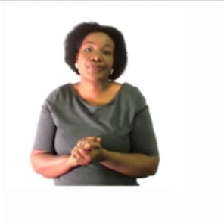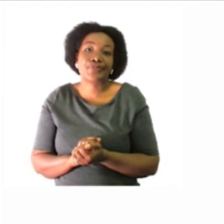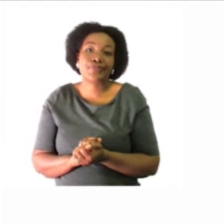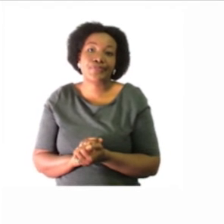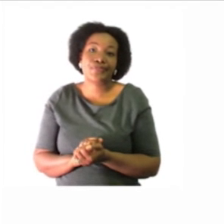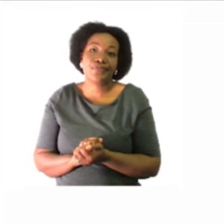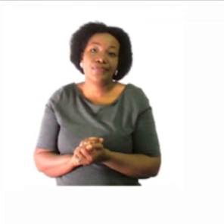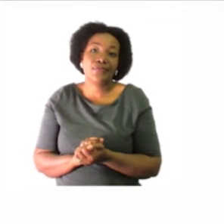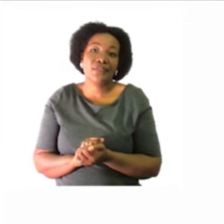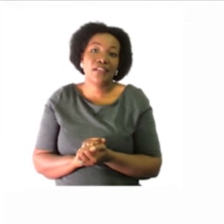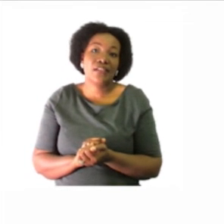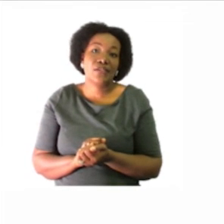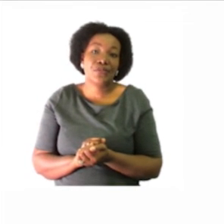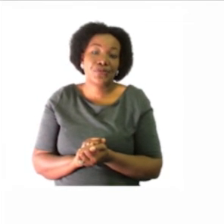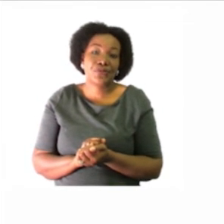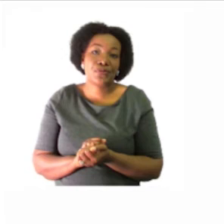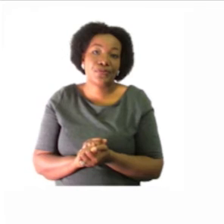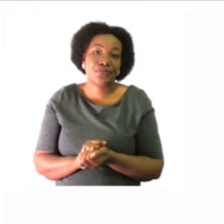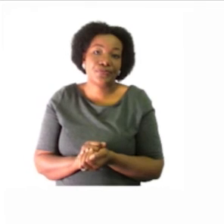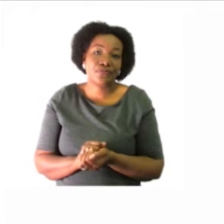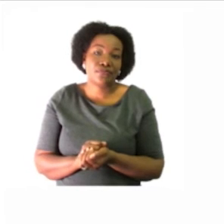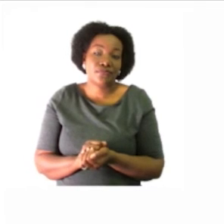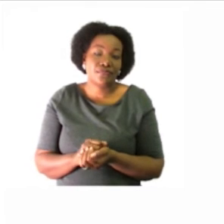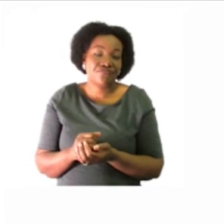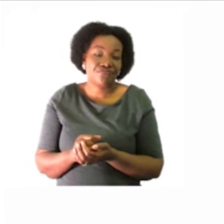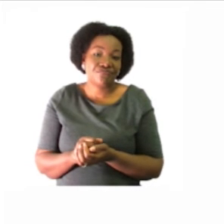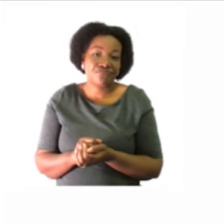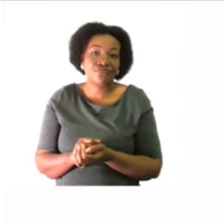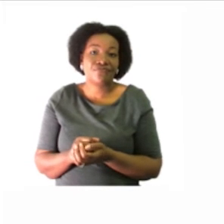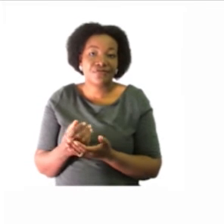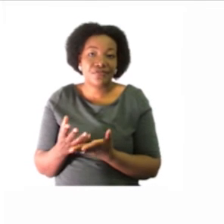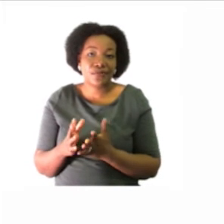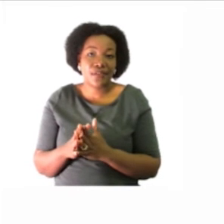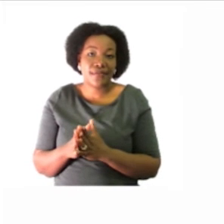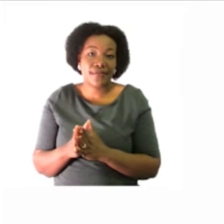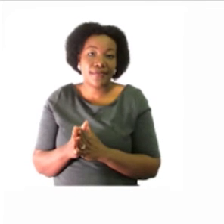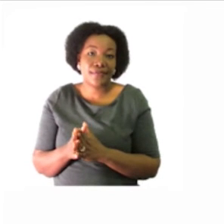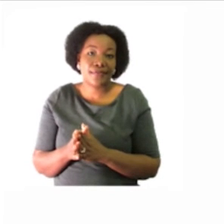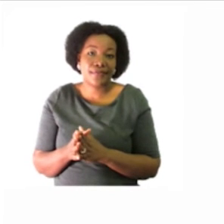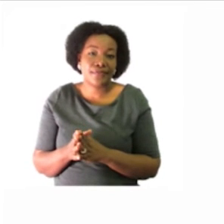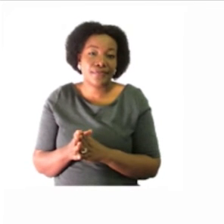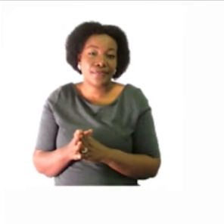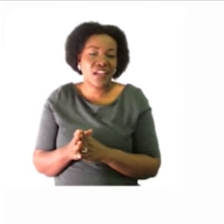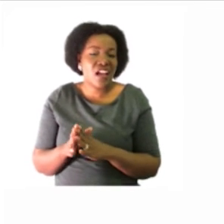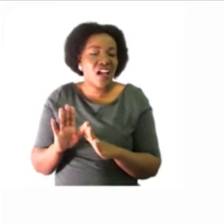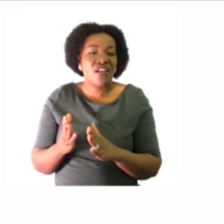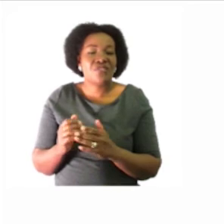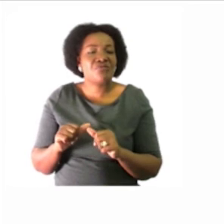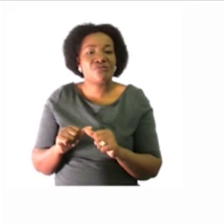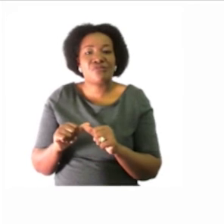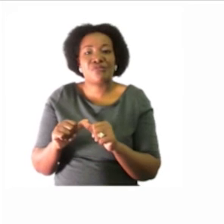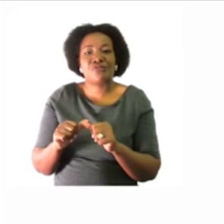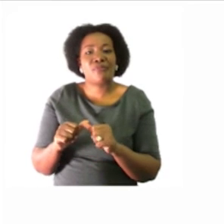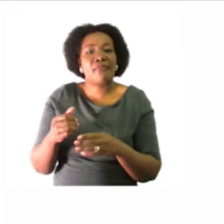you write number 1 and 2, which will give you the total of a 12. I would like for you to do